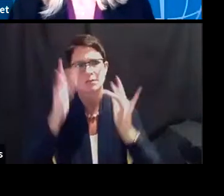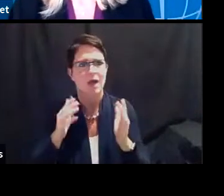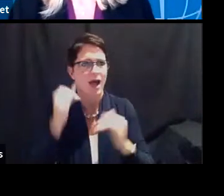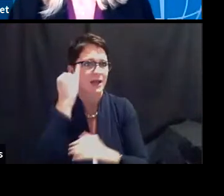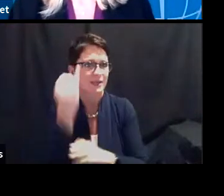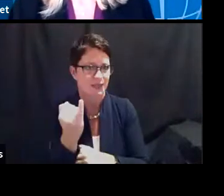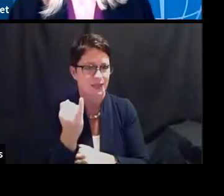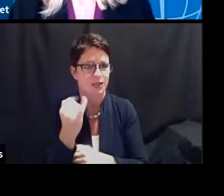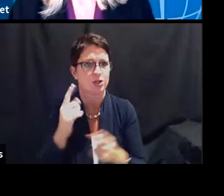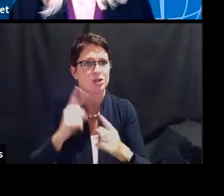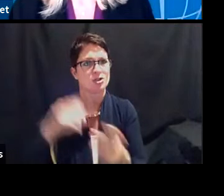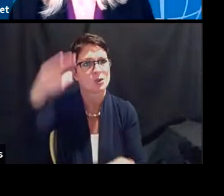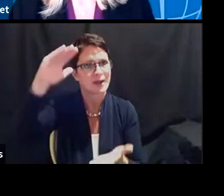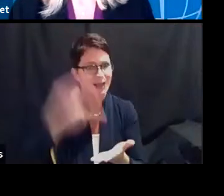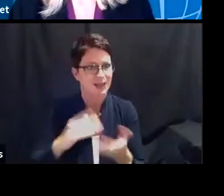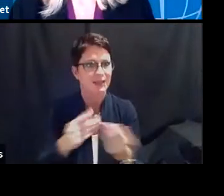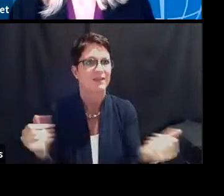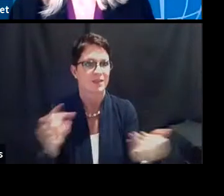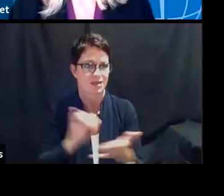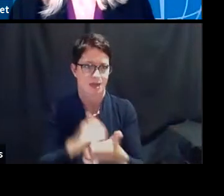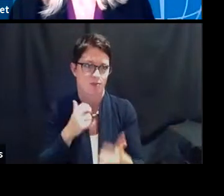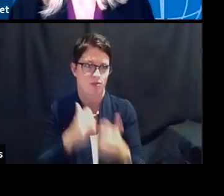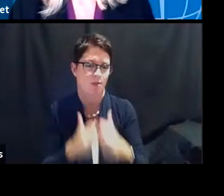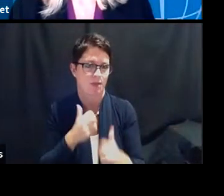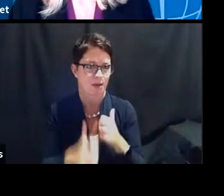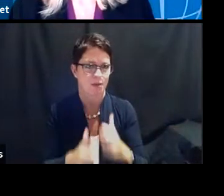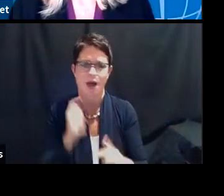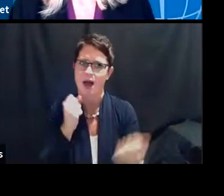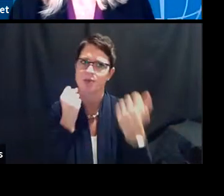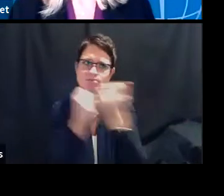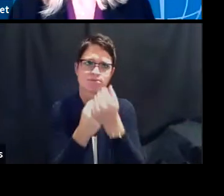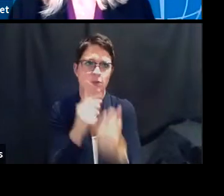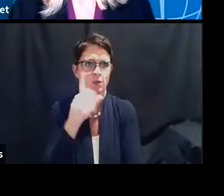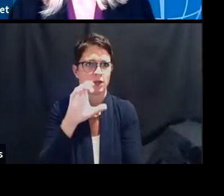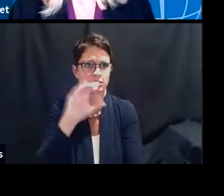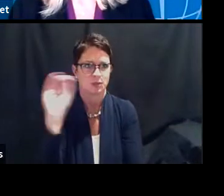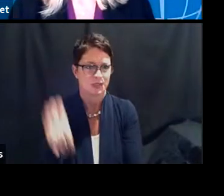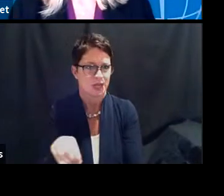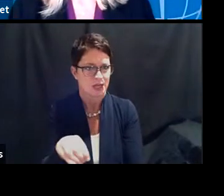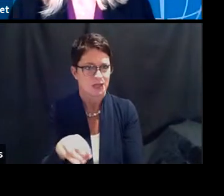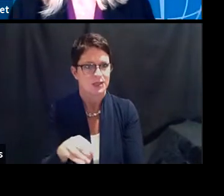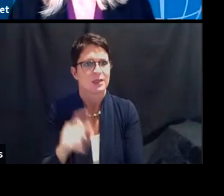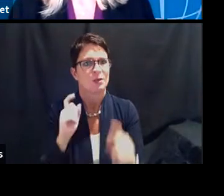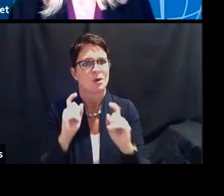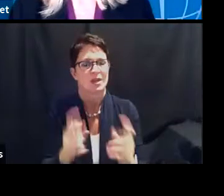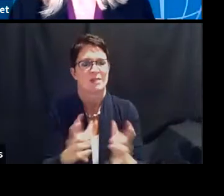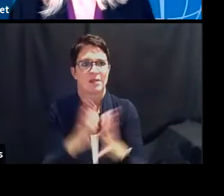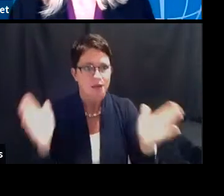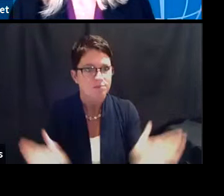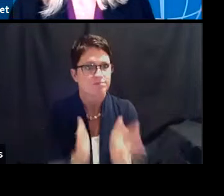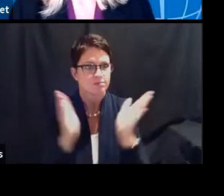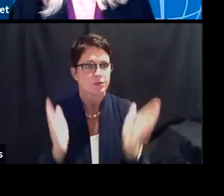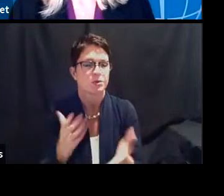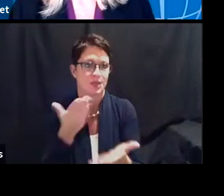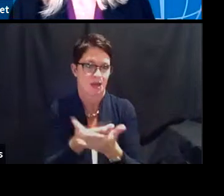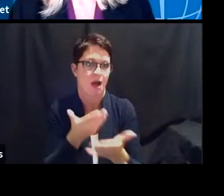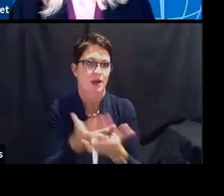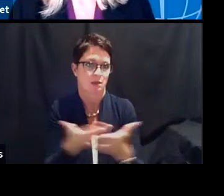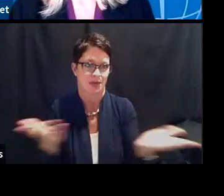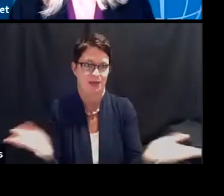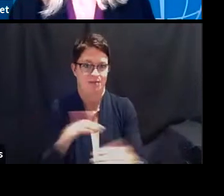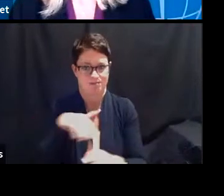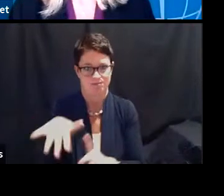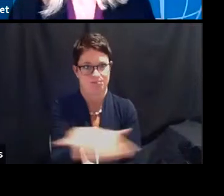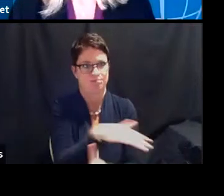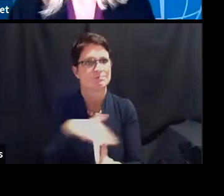of alleviating all of this. I'm in tremendous support. I think it will give a lot of boost to the economy, and I